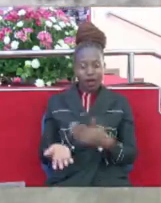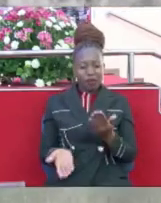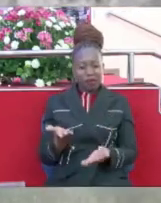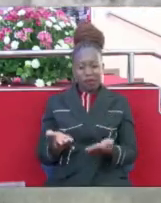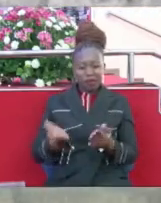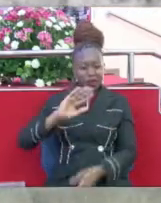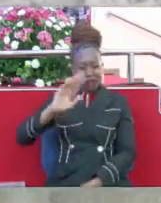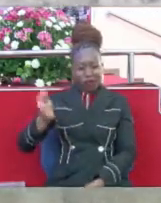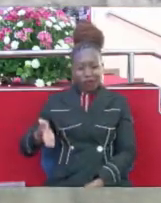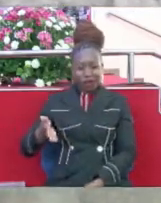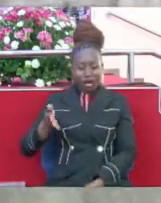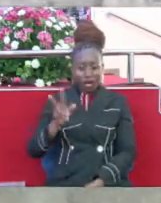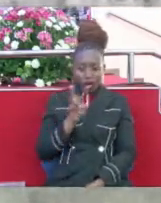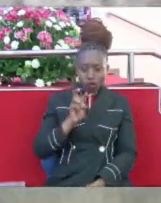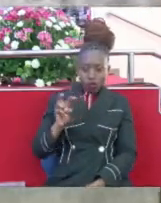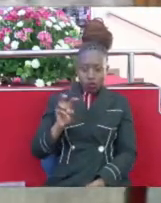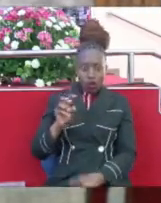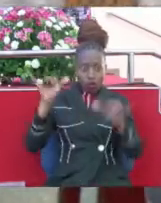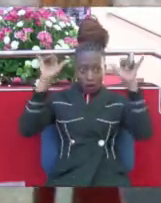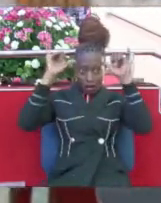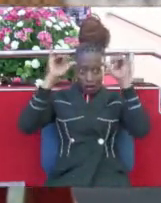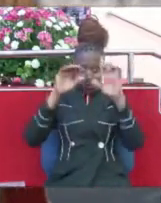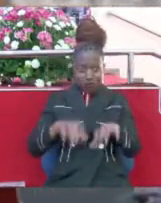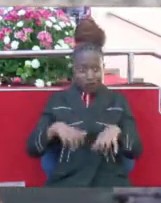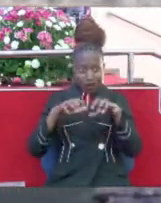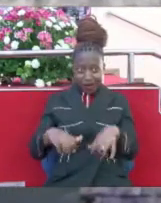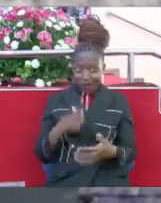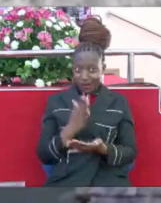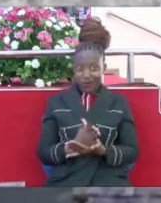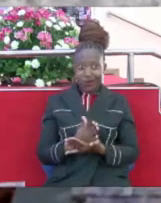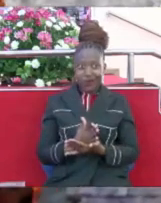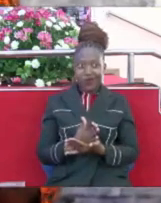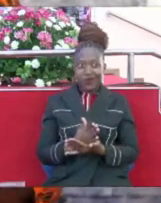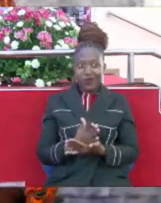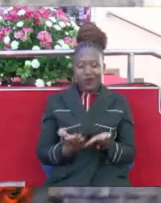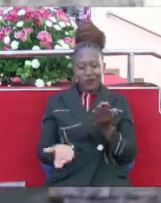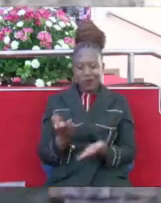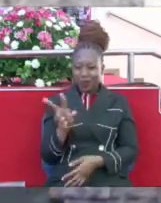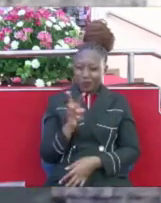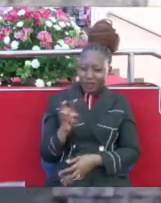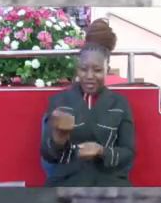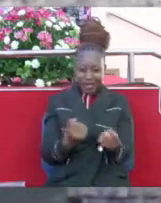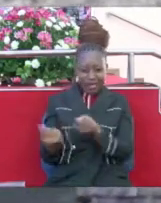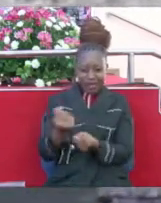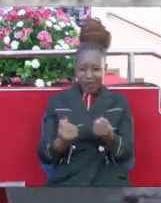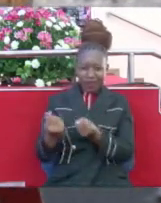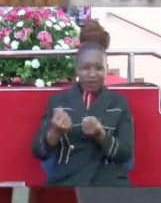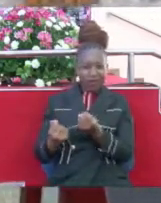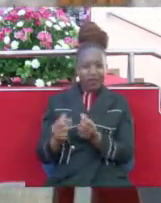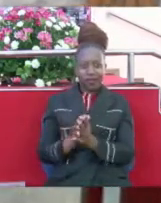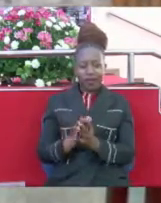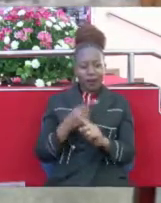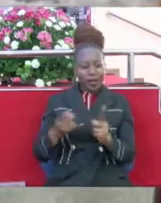seen oxen plowing, you have seen tractors. Huenda hujaona fahari wakilima, huenda umeona tingatinga. But in the olden days people used